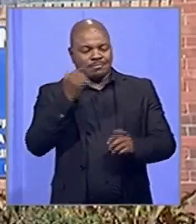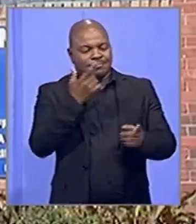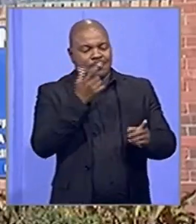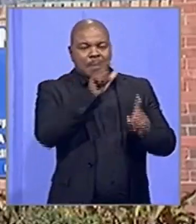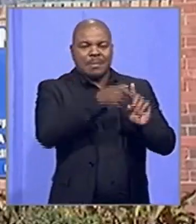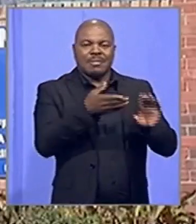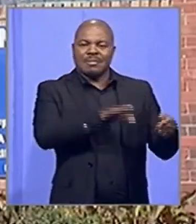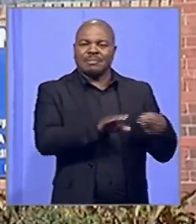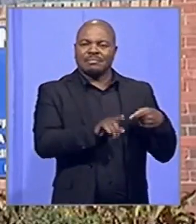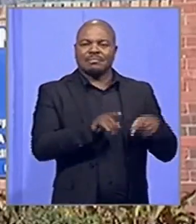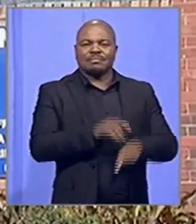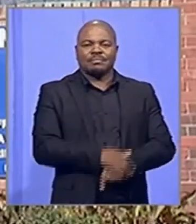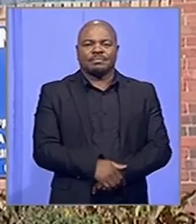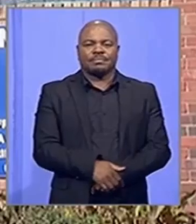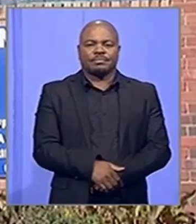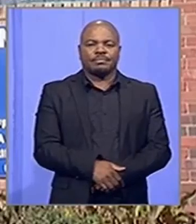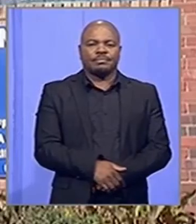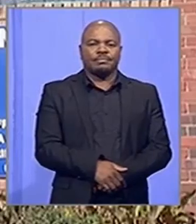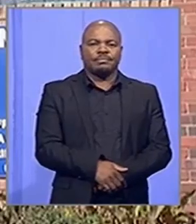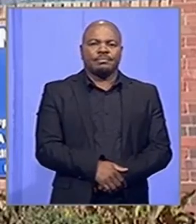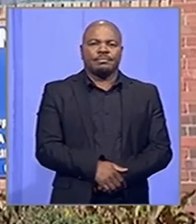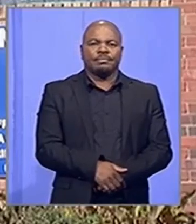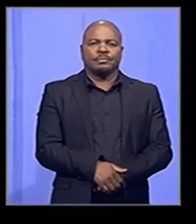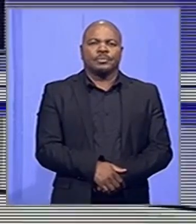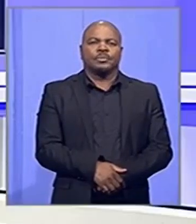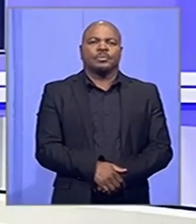Lefapha la Ditaba ho SABC Bloemfontein.